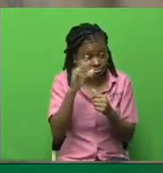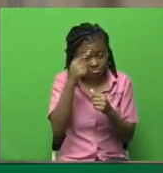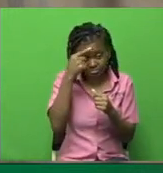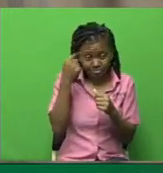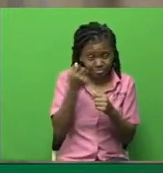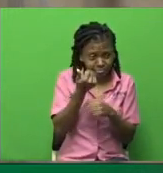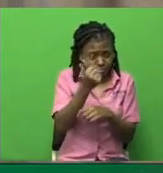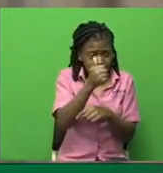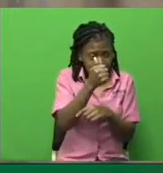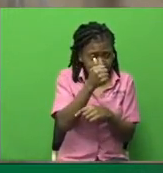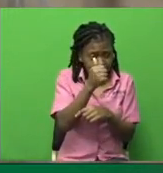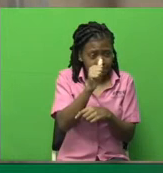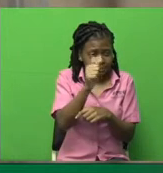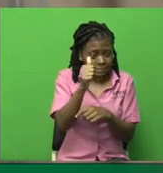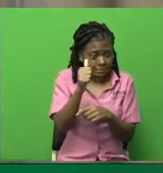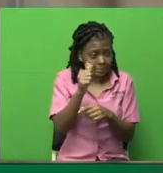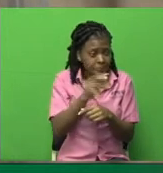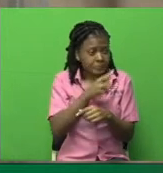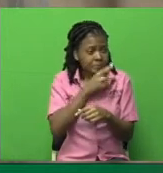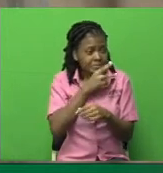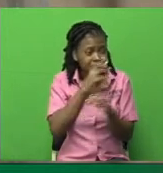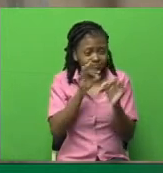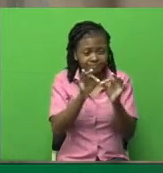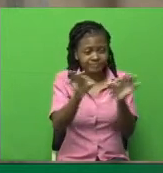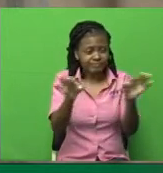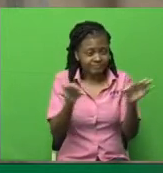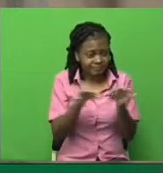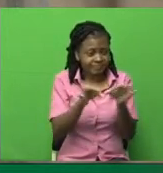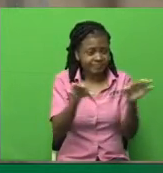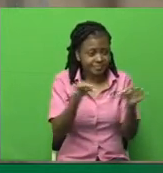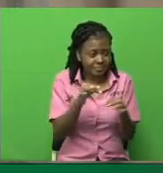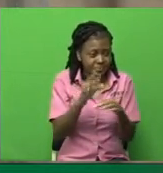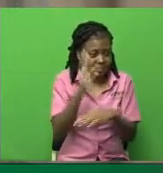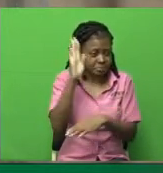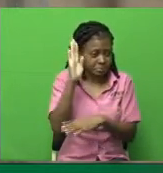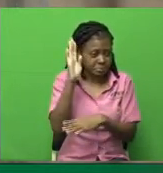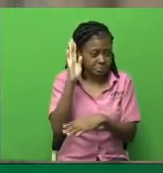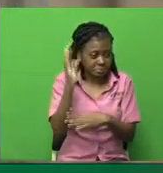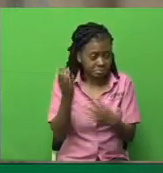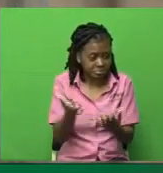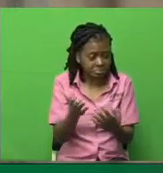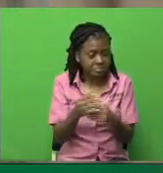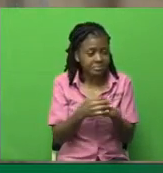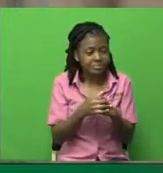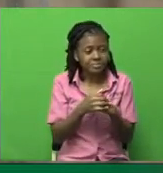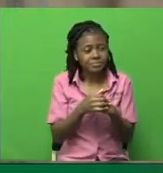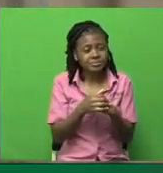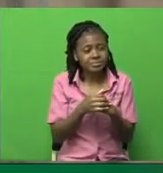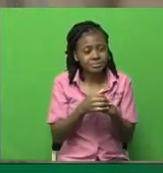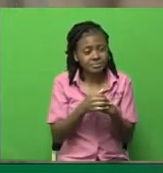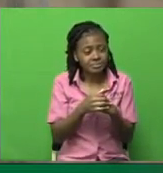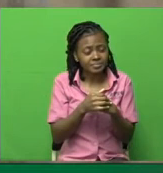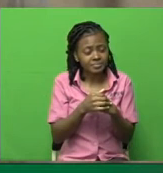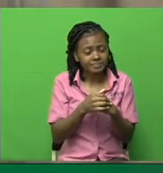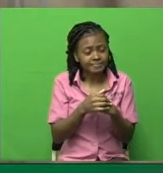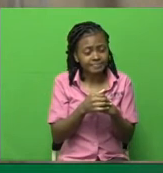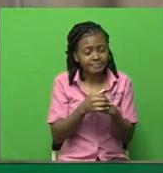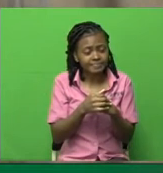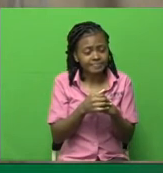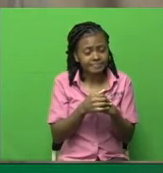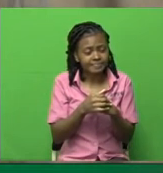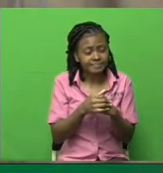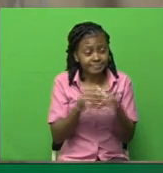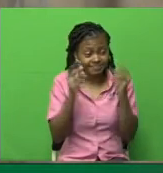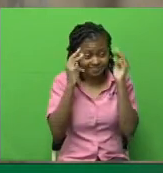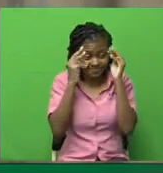promised Madam speaker Madam speaker The Honorable minister of Public